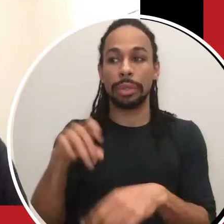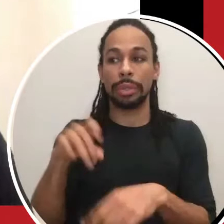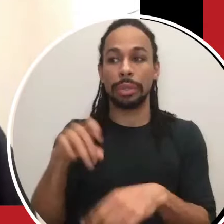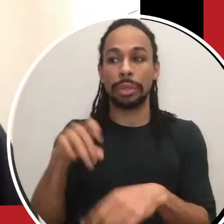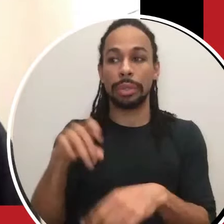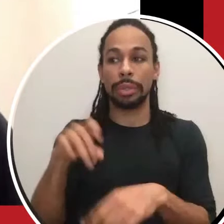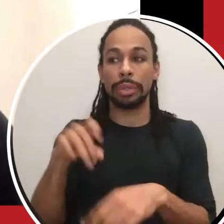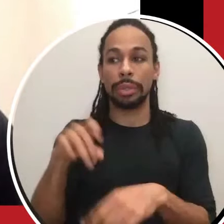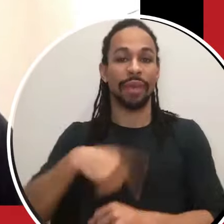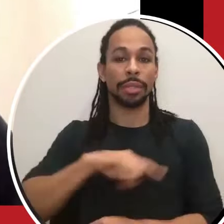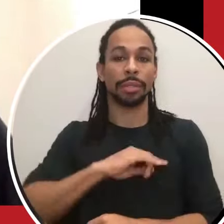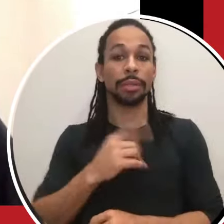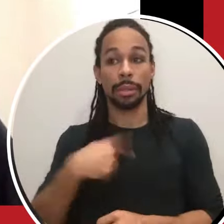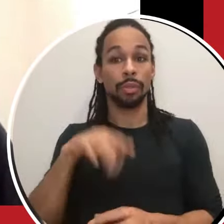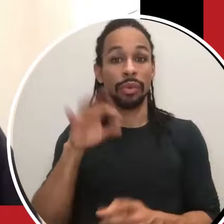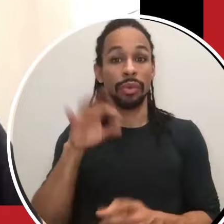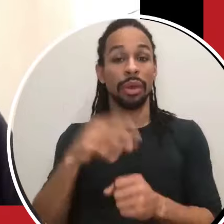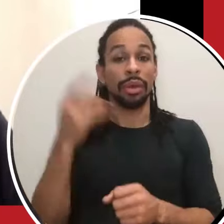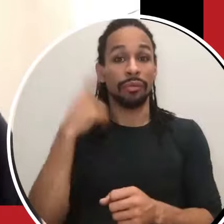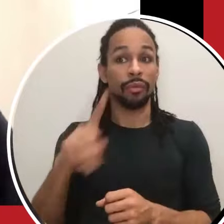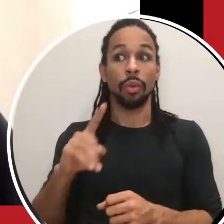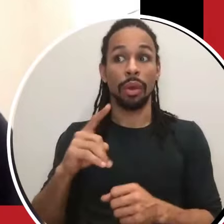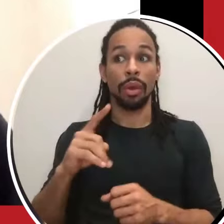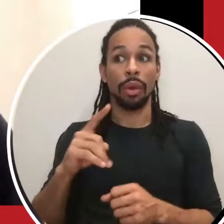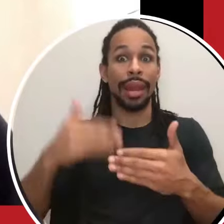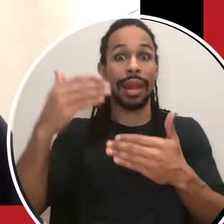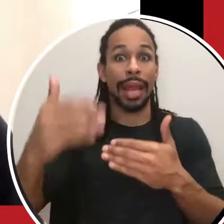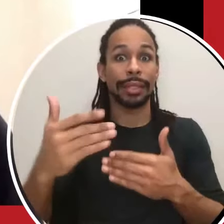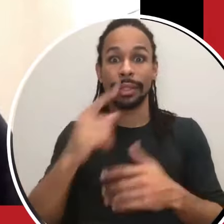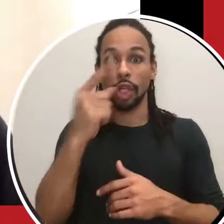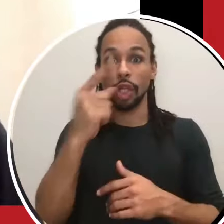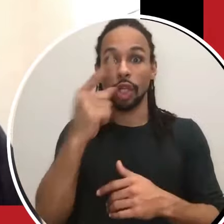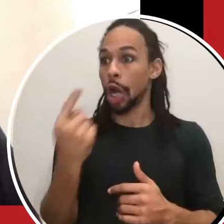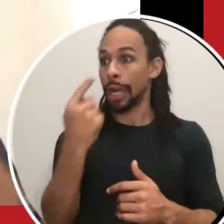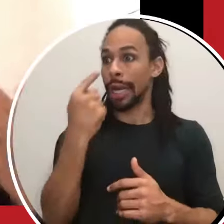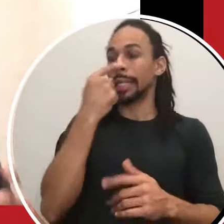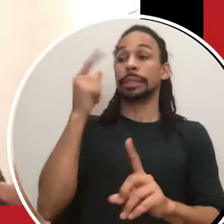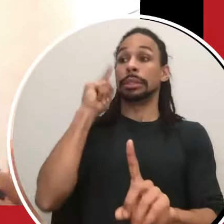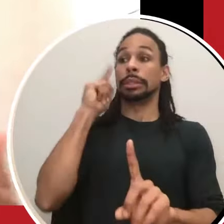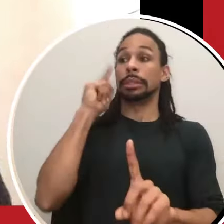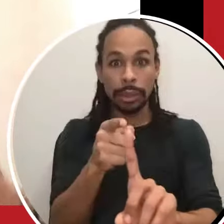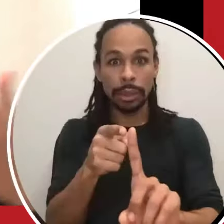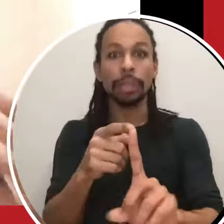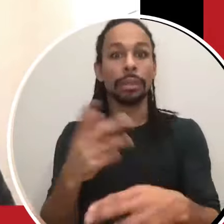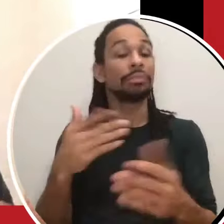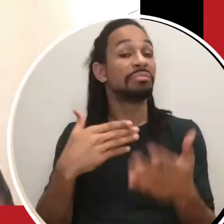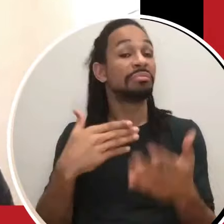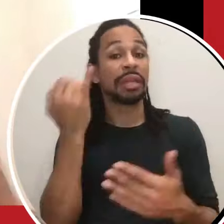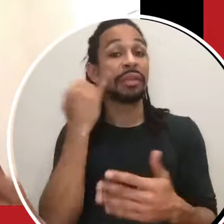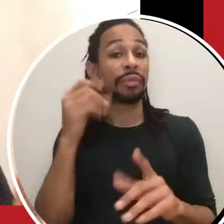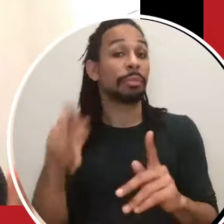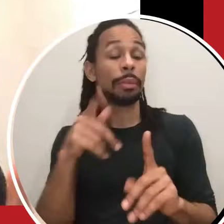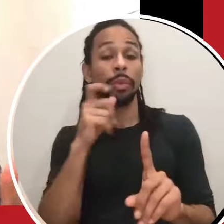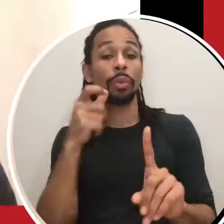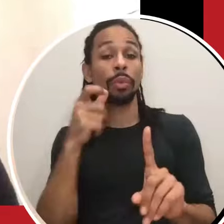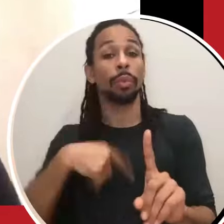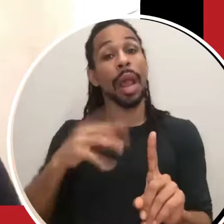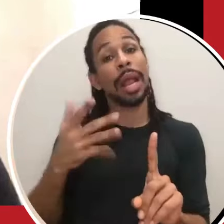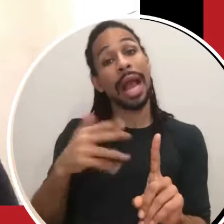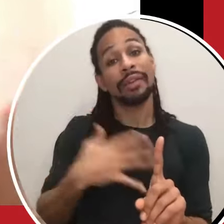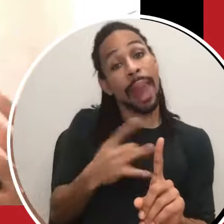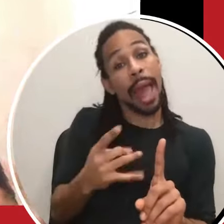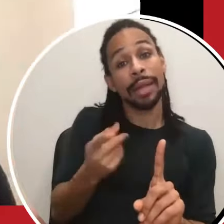next targets, even if those targets sometimes were people that we kind of liked, right? You know, like even if there were some folks on the local level or the state